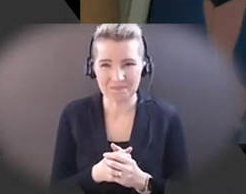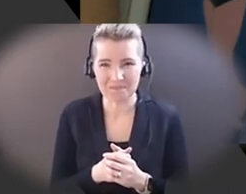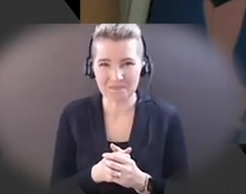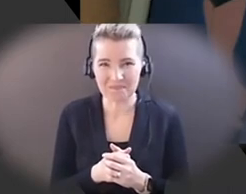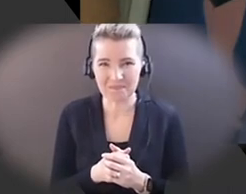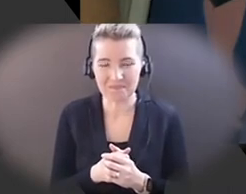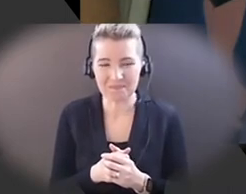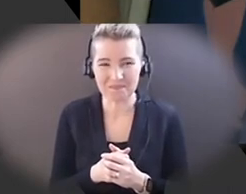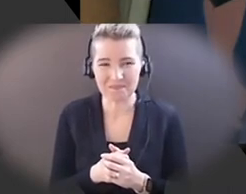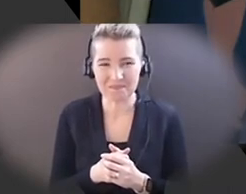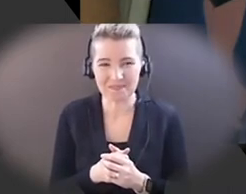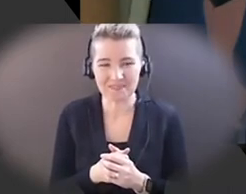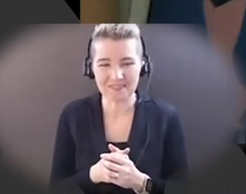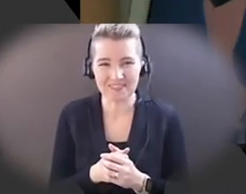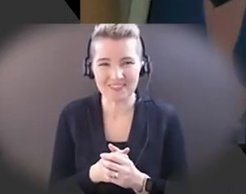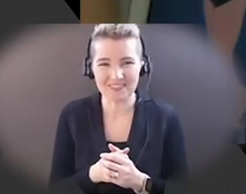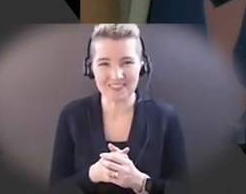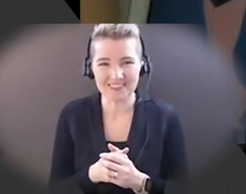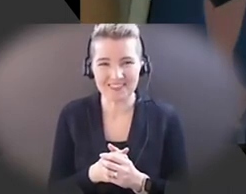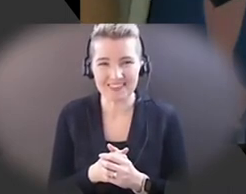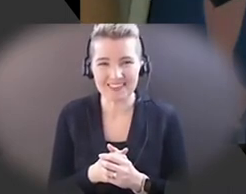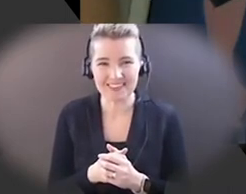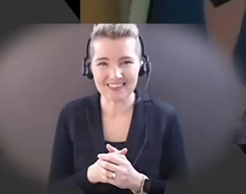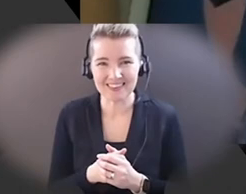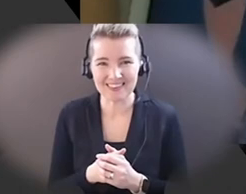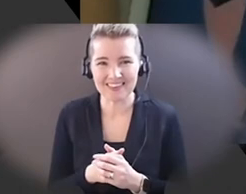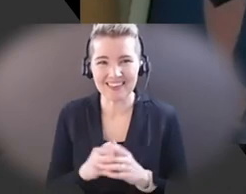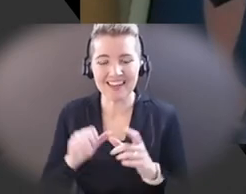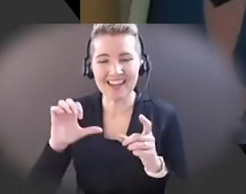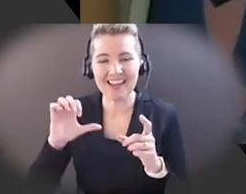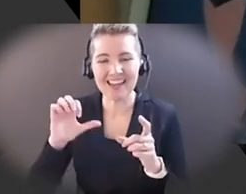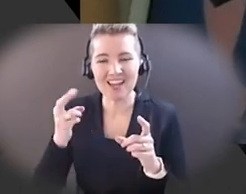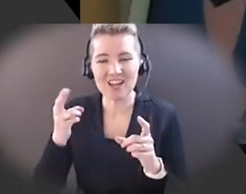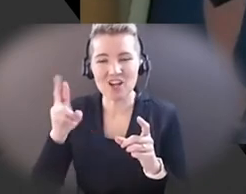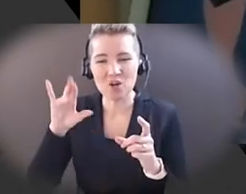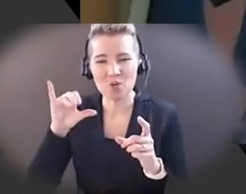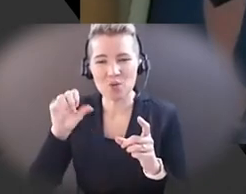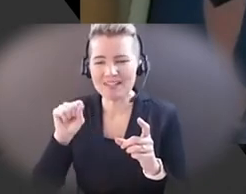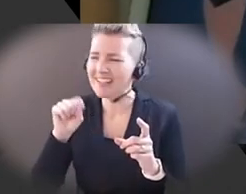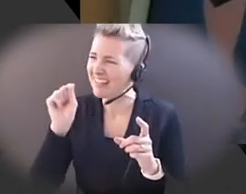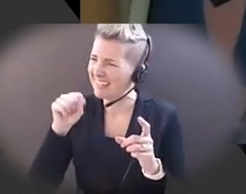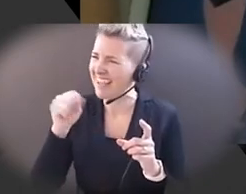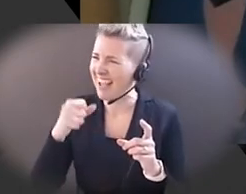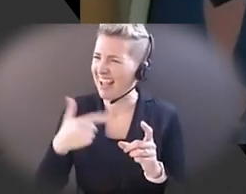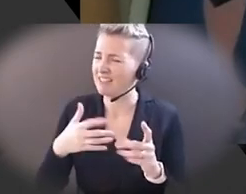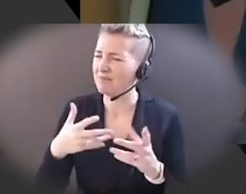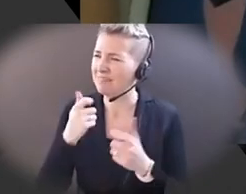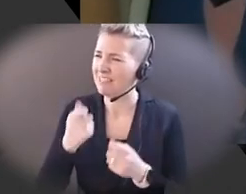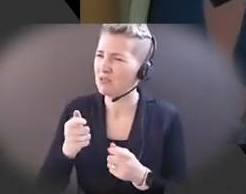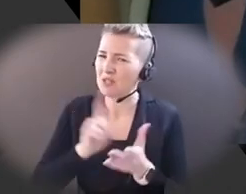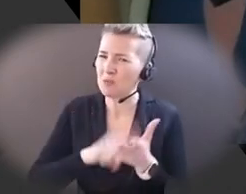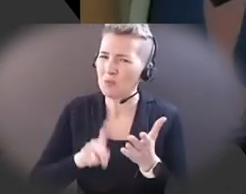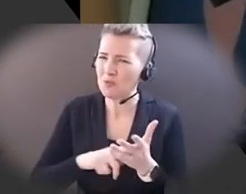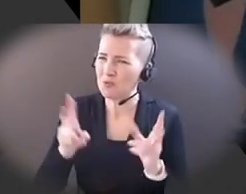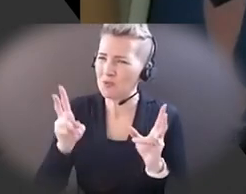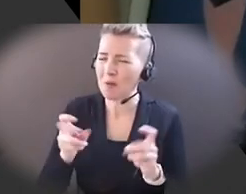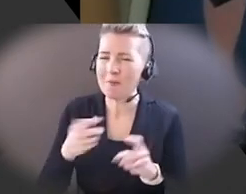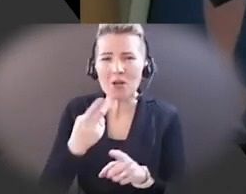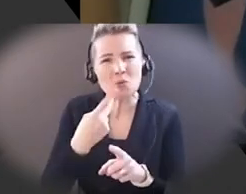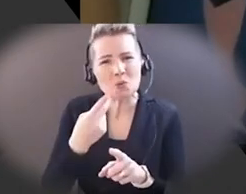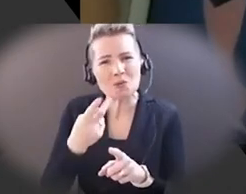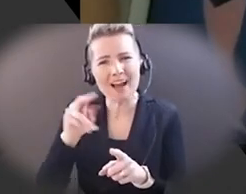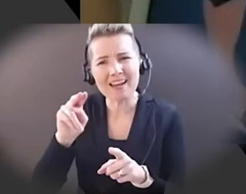Yeah, I think that would be a really interesting research topic. I think, Nightingale, do you actually have anything to add? Because I think we were having a similar